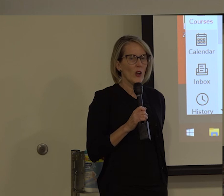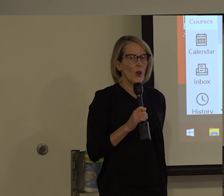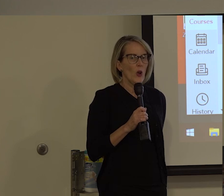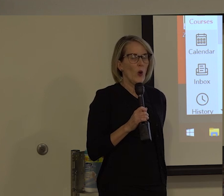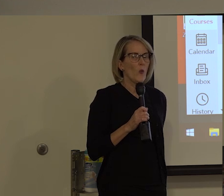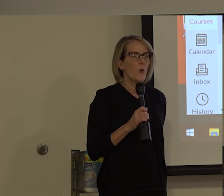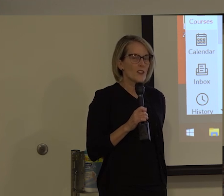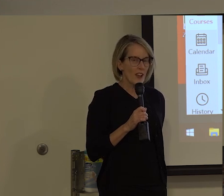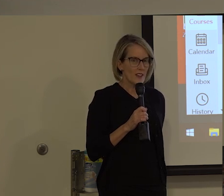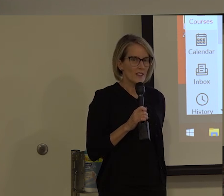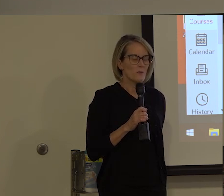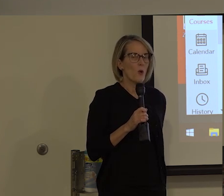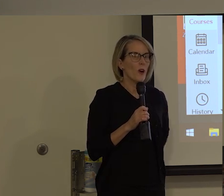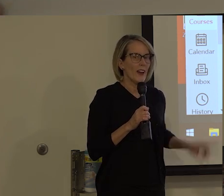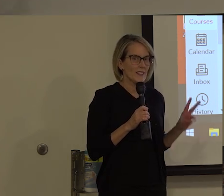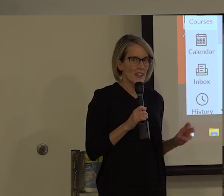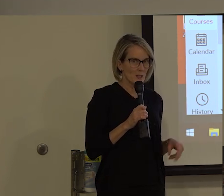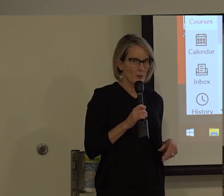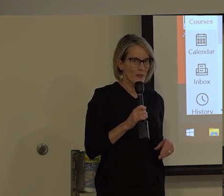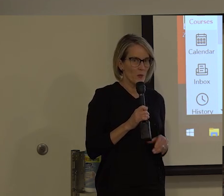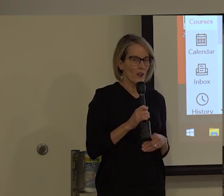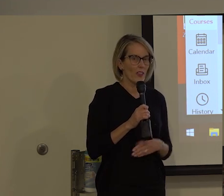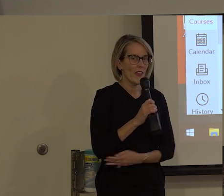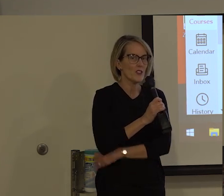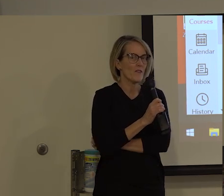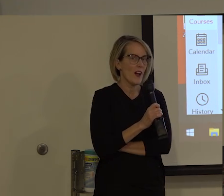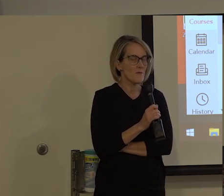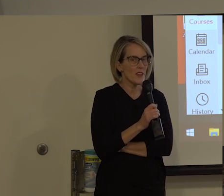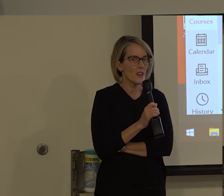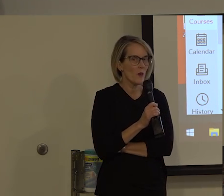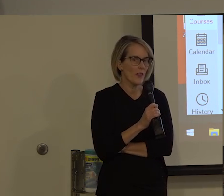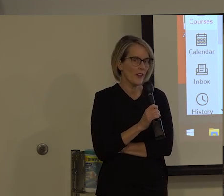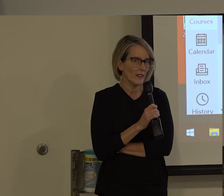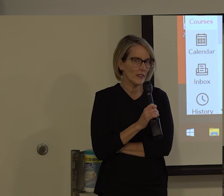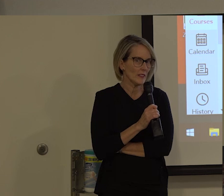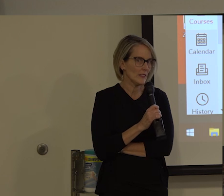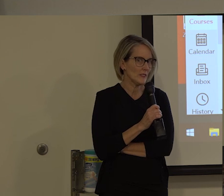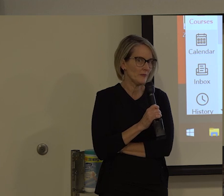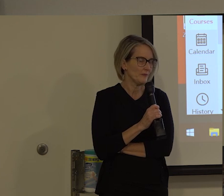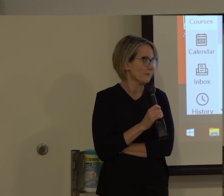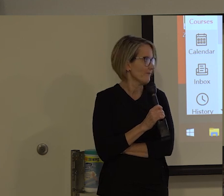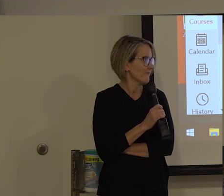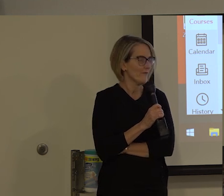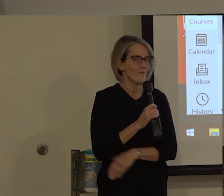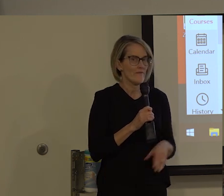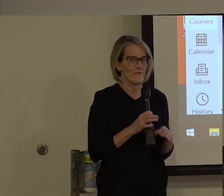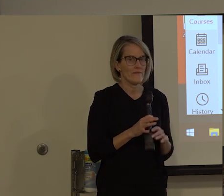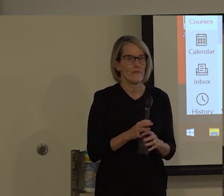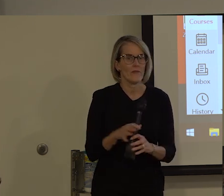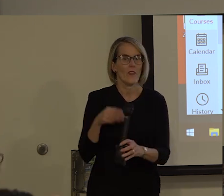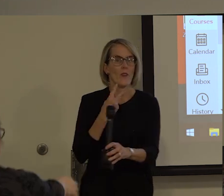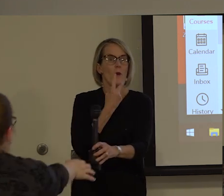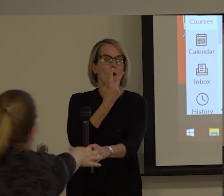wondering which is more accessible, if you will, H5P or ThingLink? They have